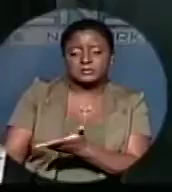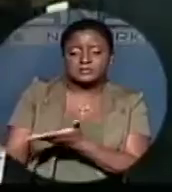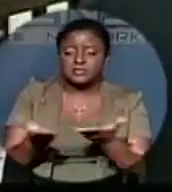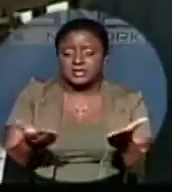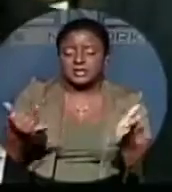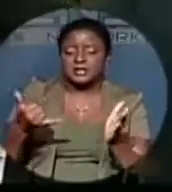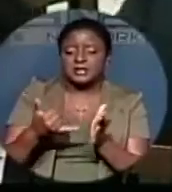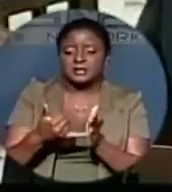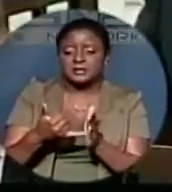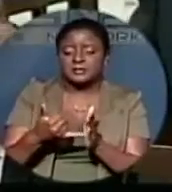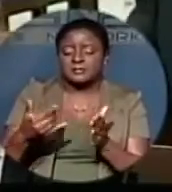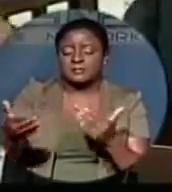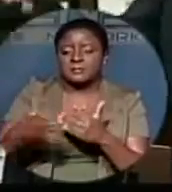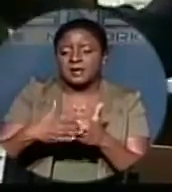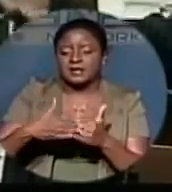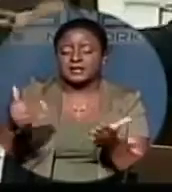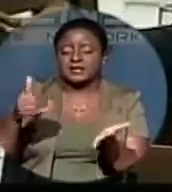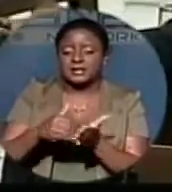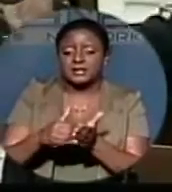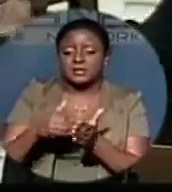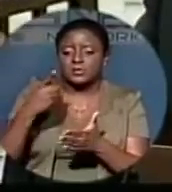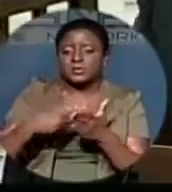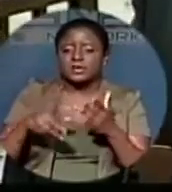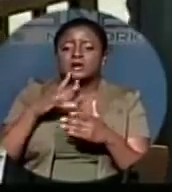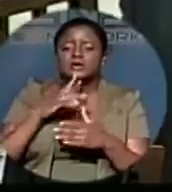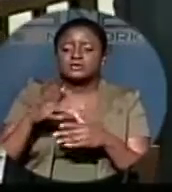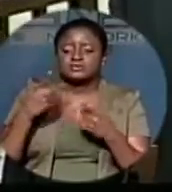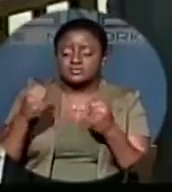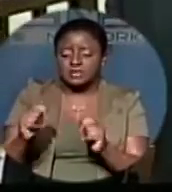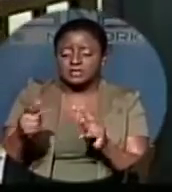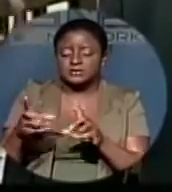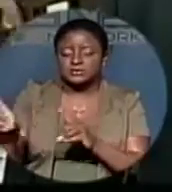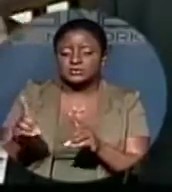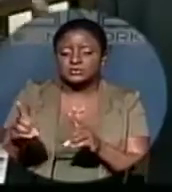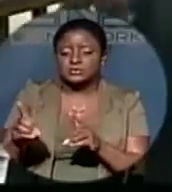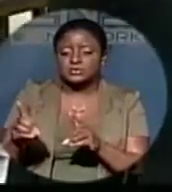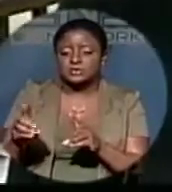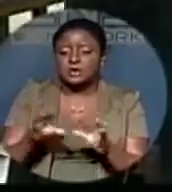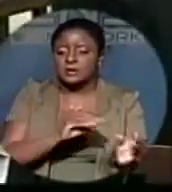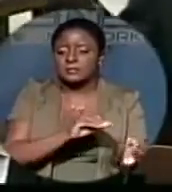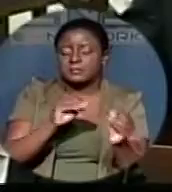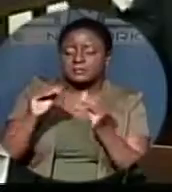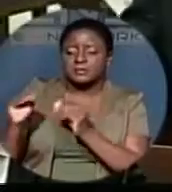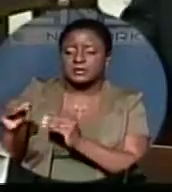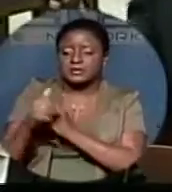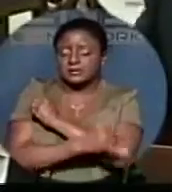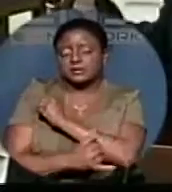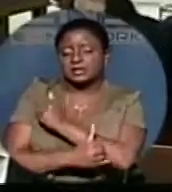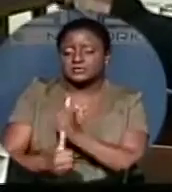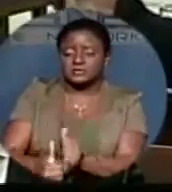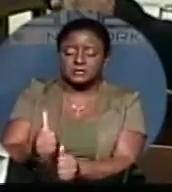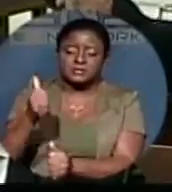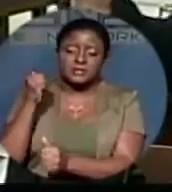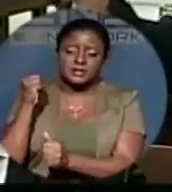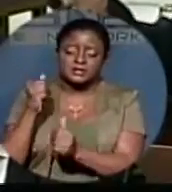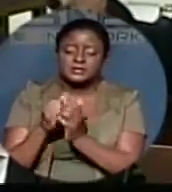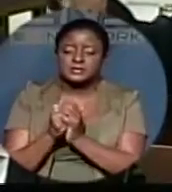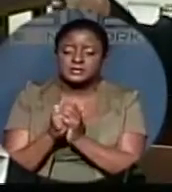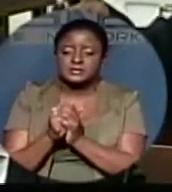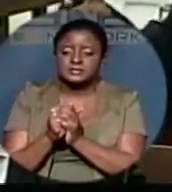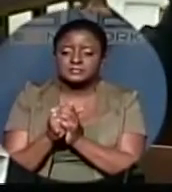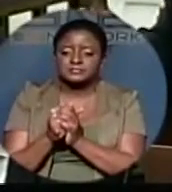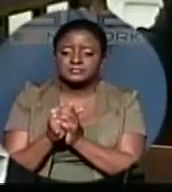and ownership, and I trying to figure out what y'all doing. Y'all trying to carry the country backwards. I just couldn't comprehend that, and so I